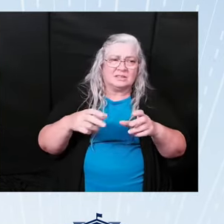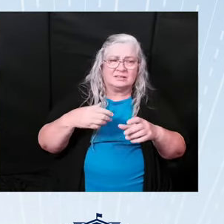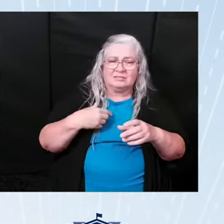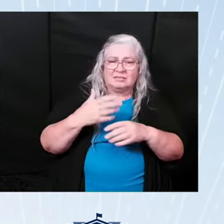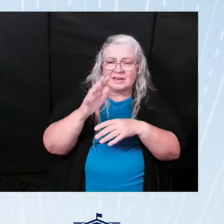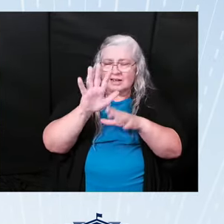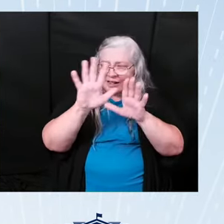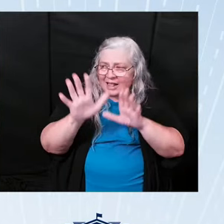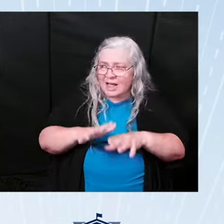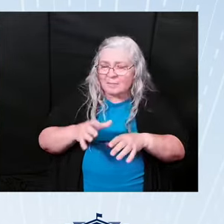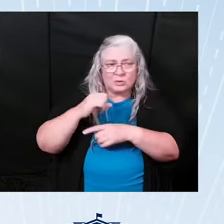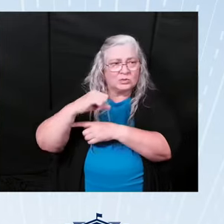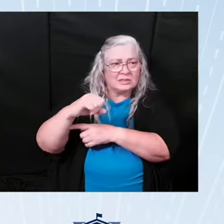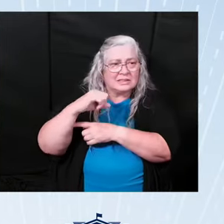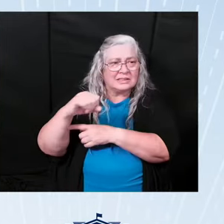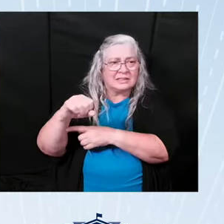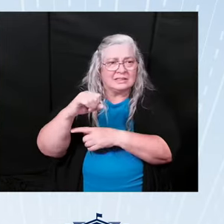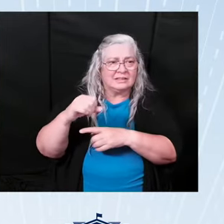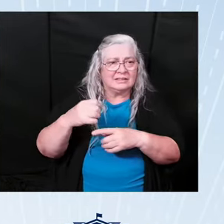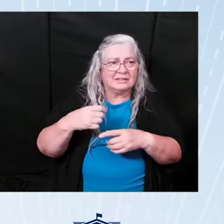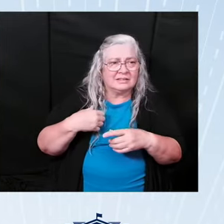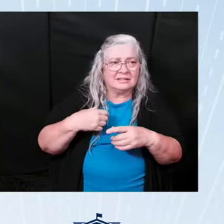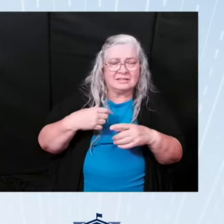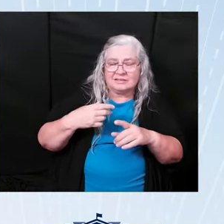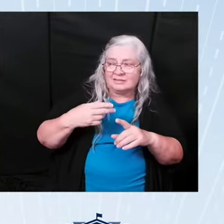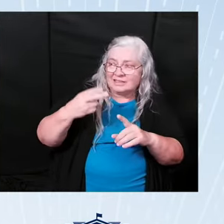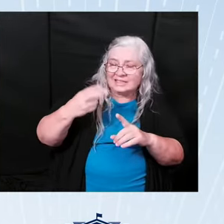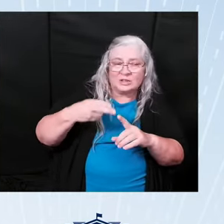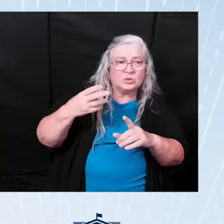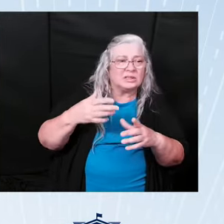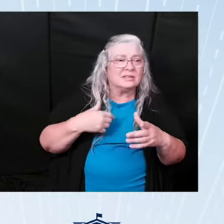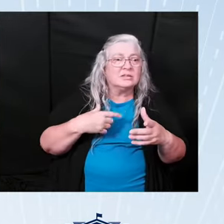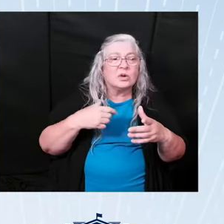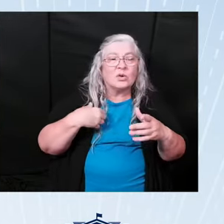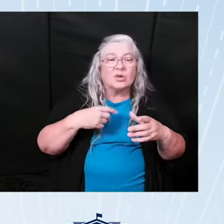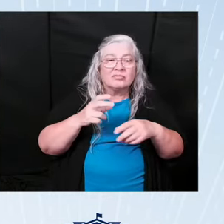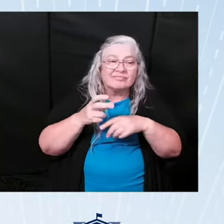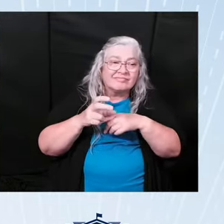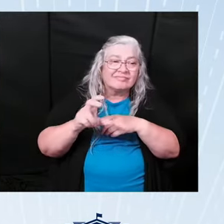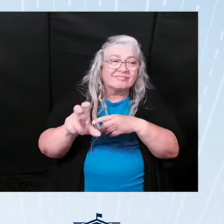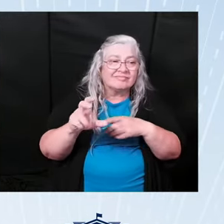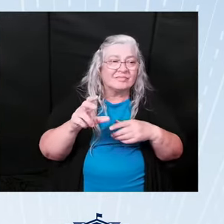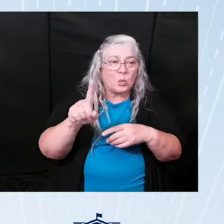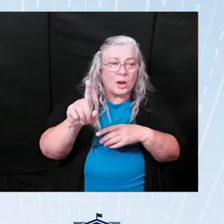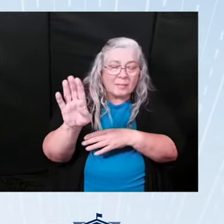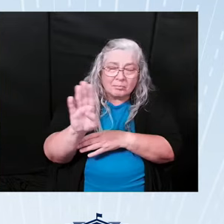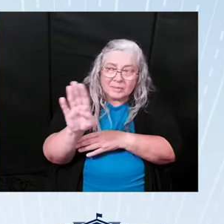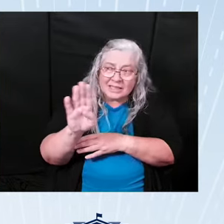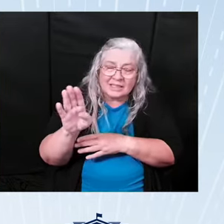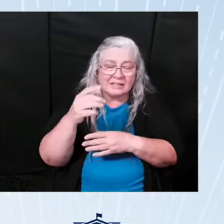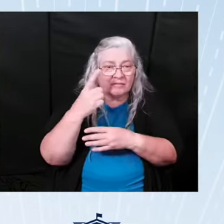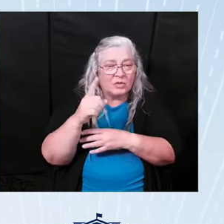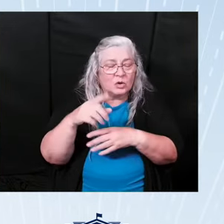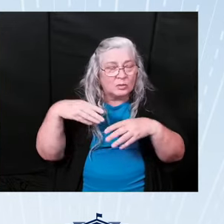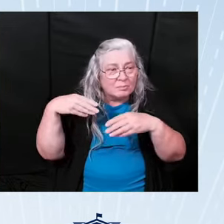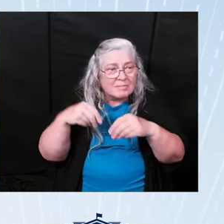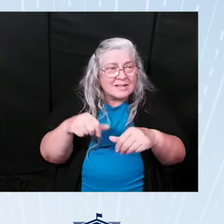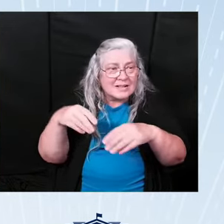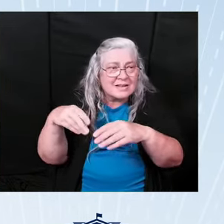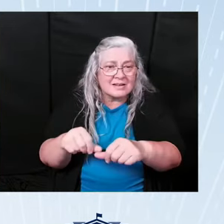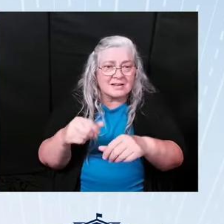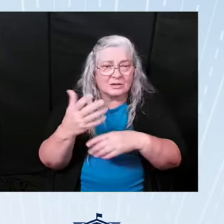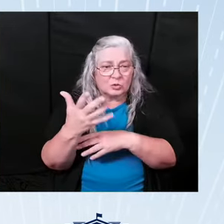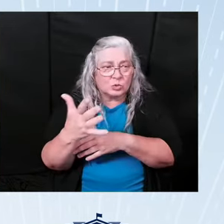The differential between poor neighborhoods in the inner city and